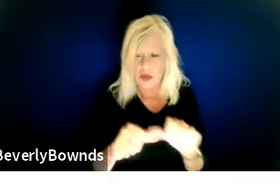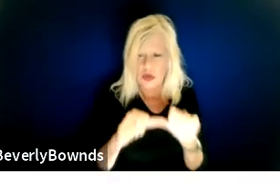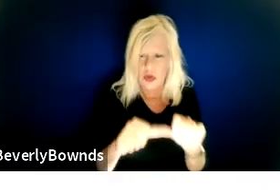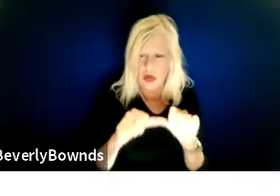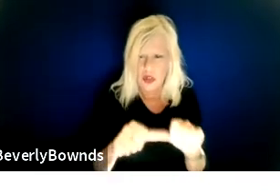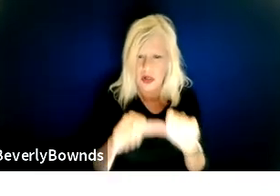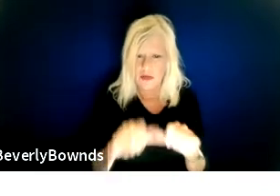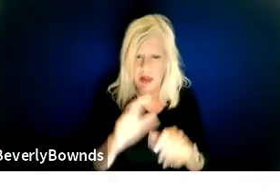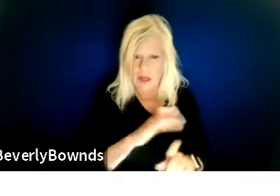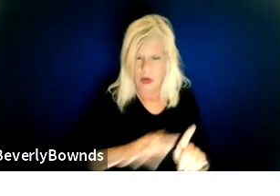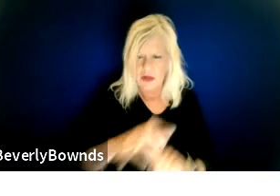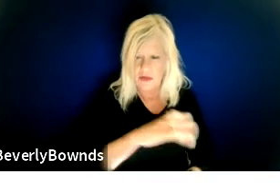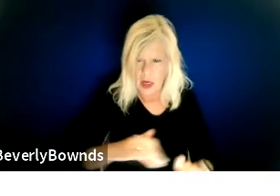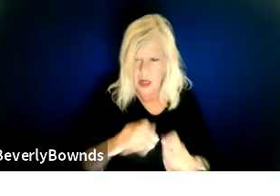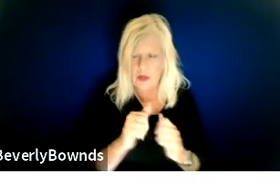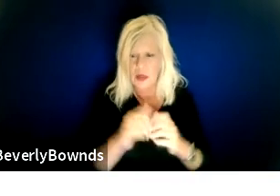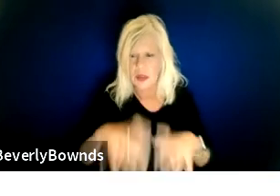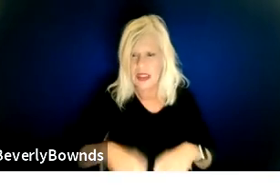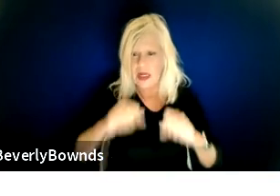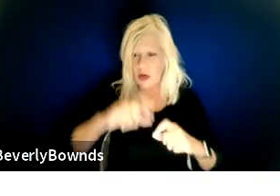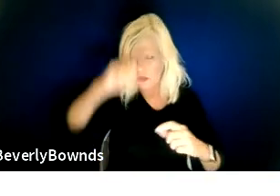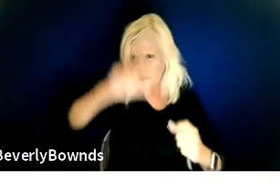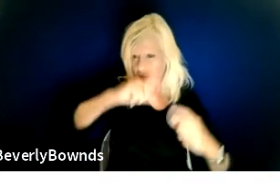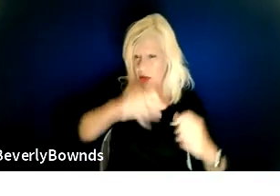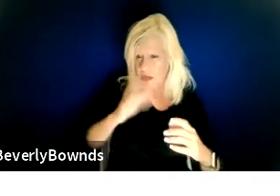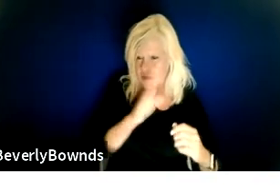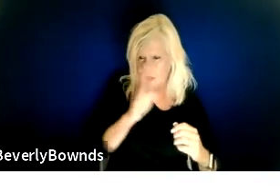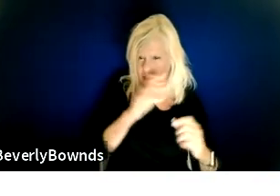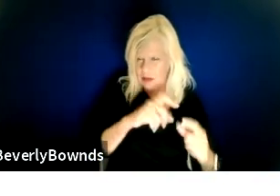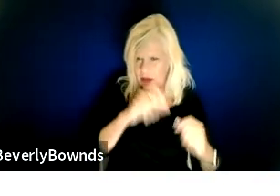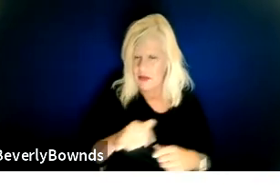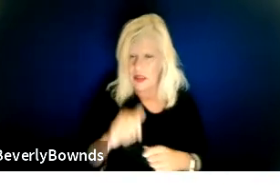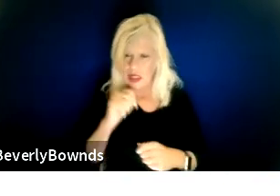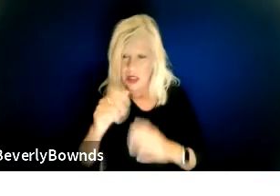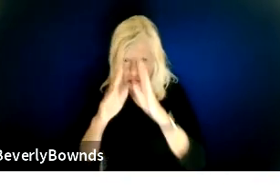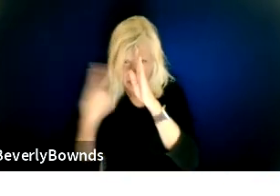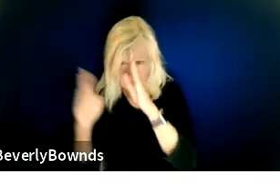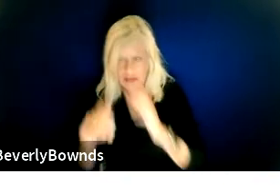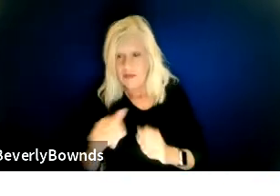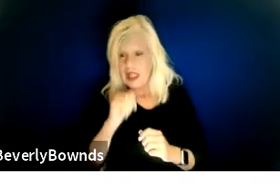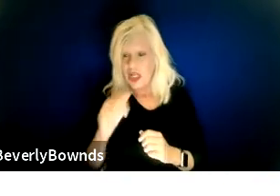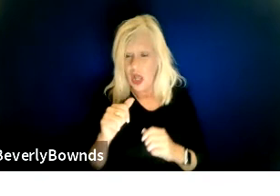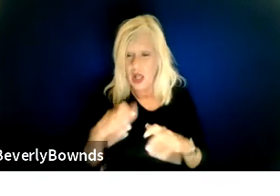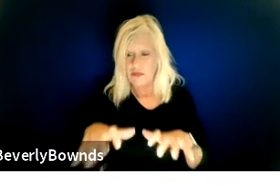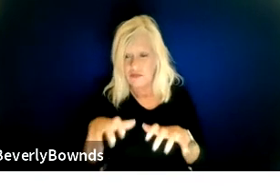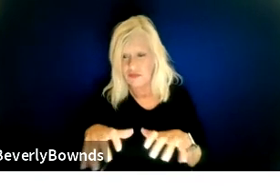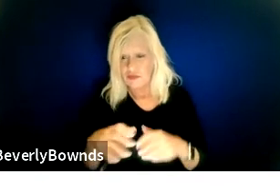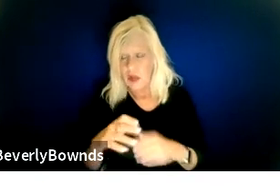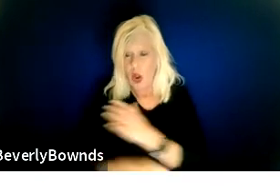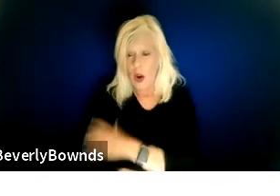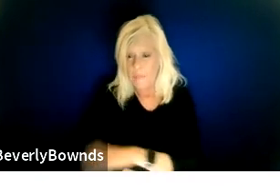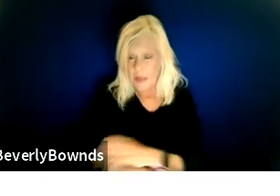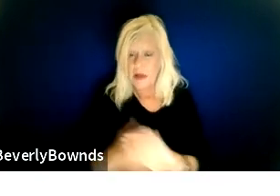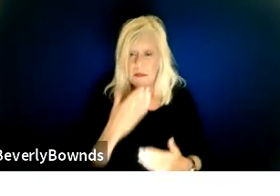in their environment by primarily using their non-paretic arm. So while that may be a good